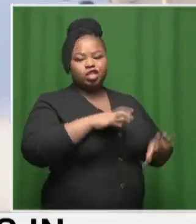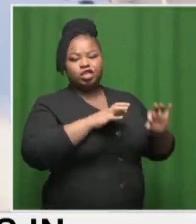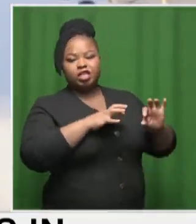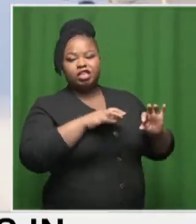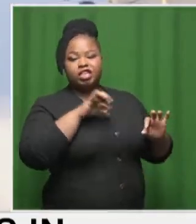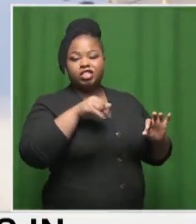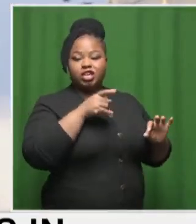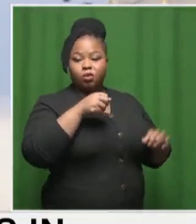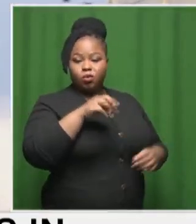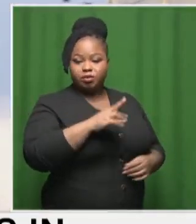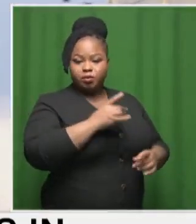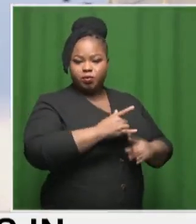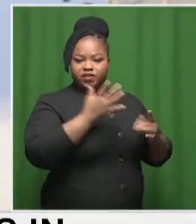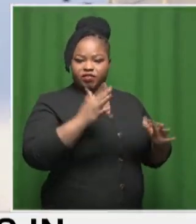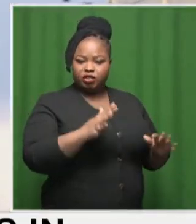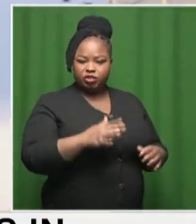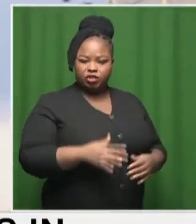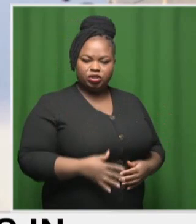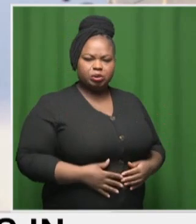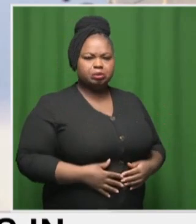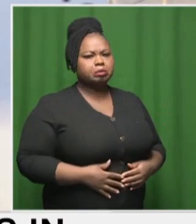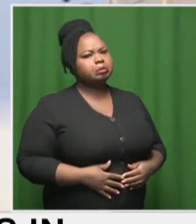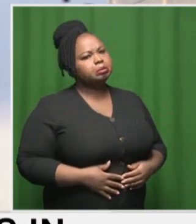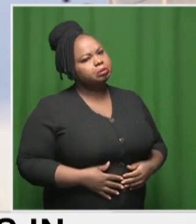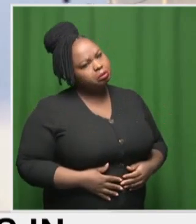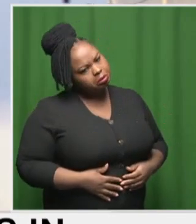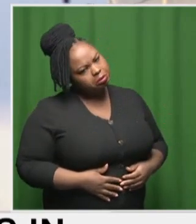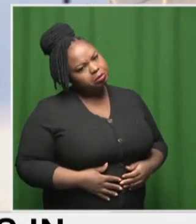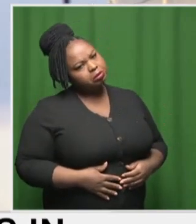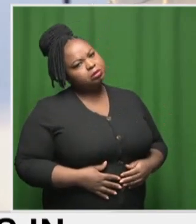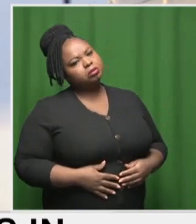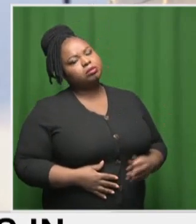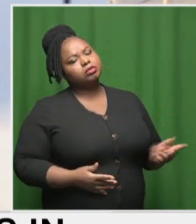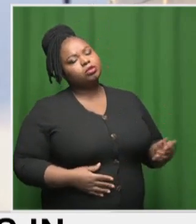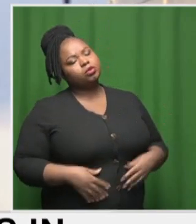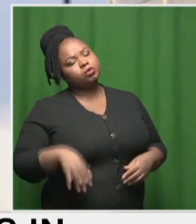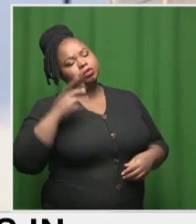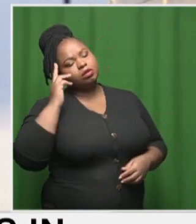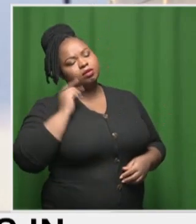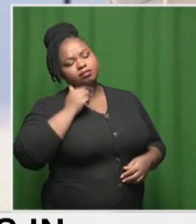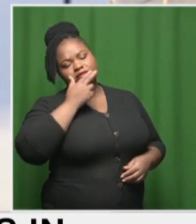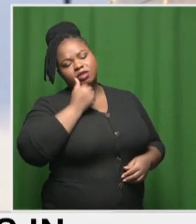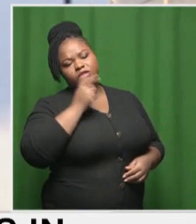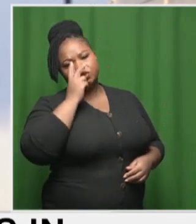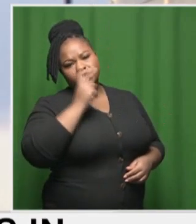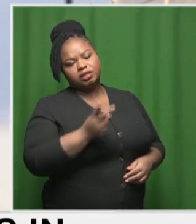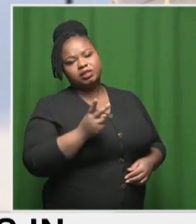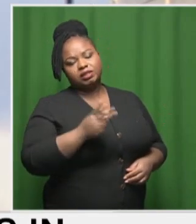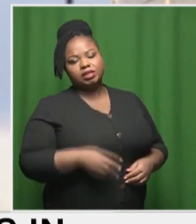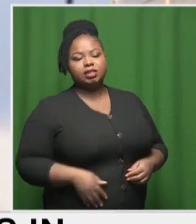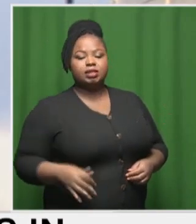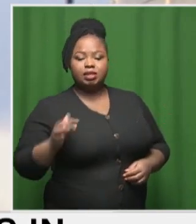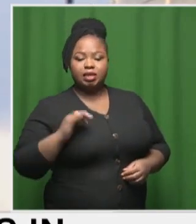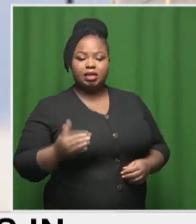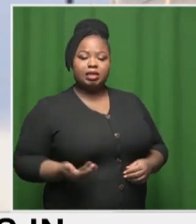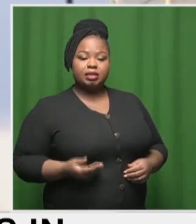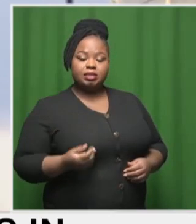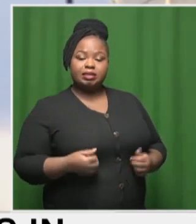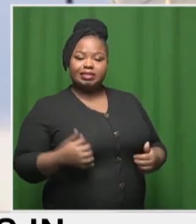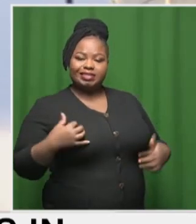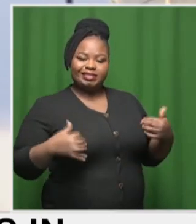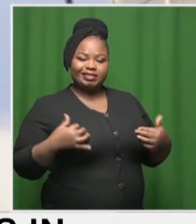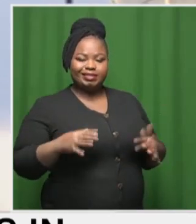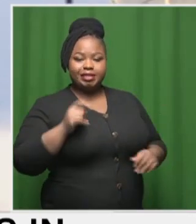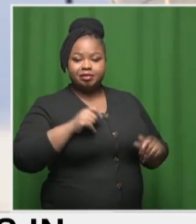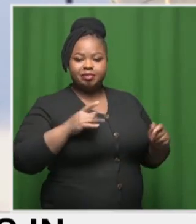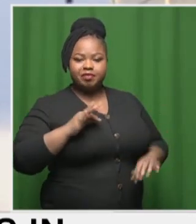one. It was just it's been incredible watching these ladies and grow, and the excitement and people following it. And I